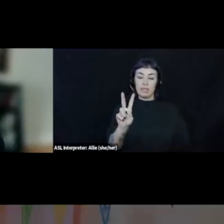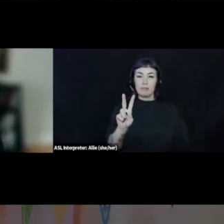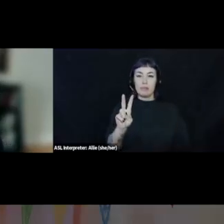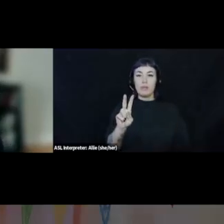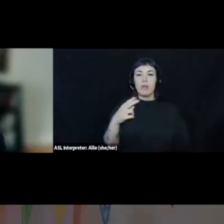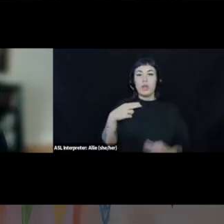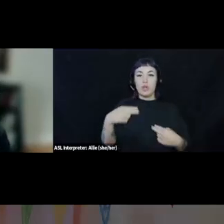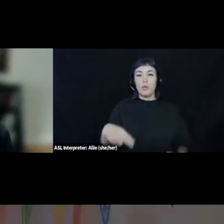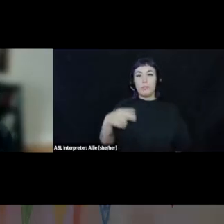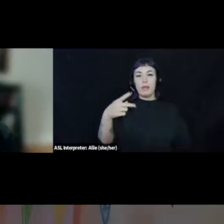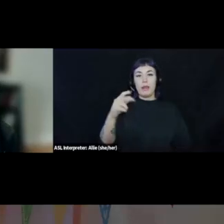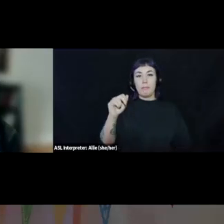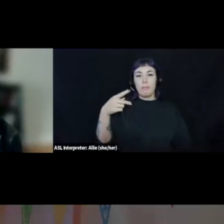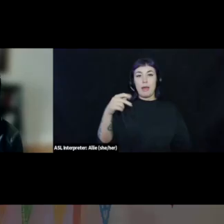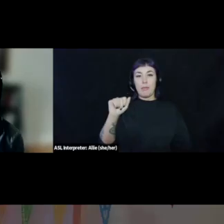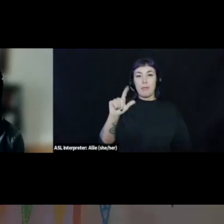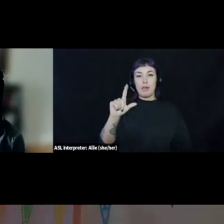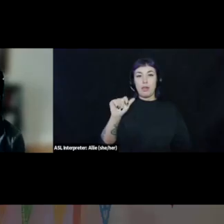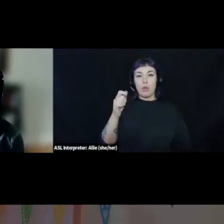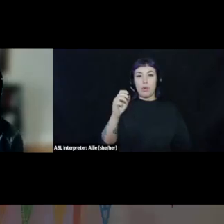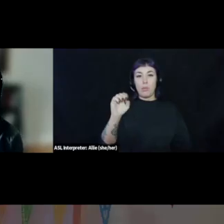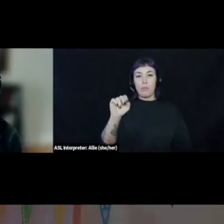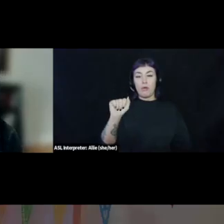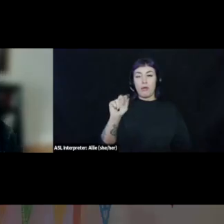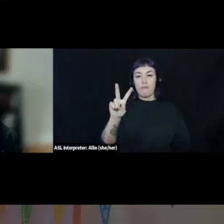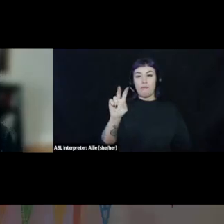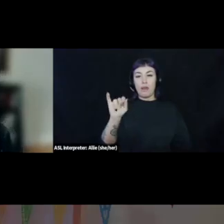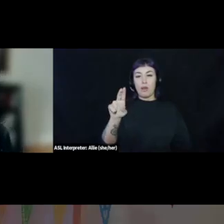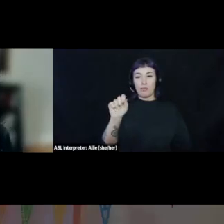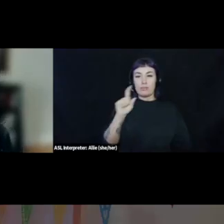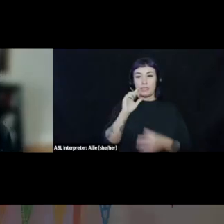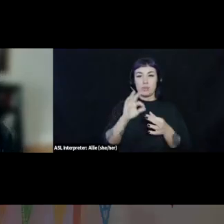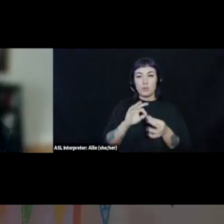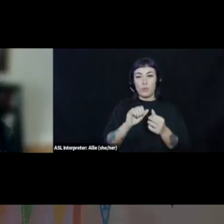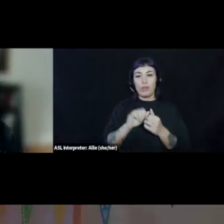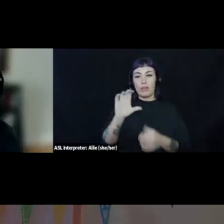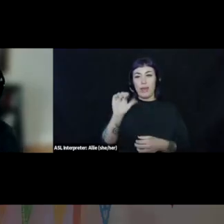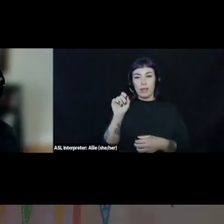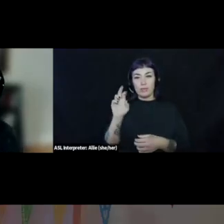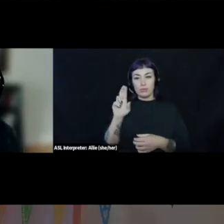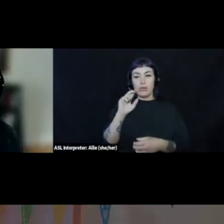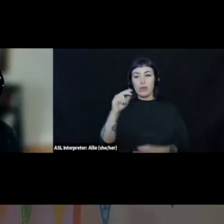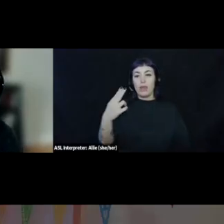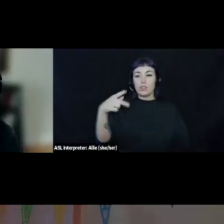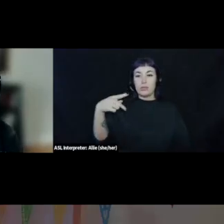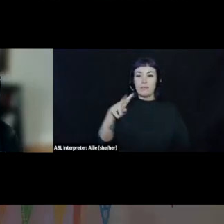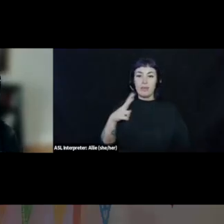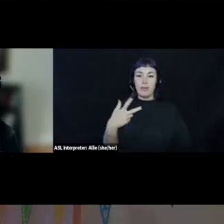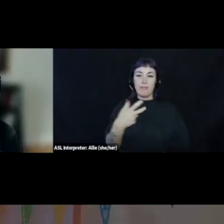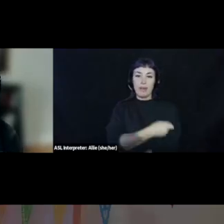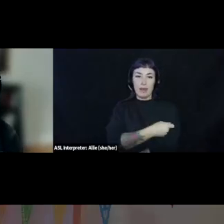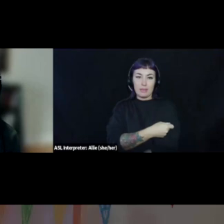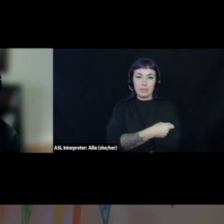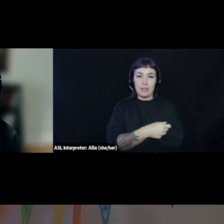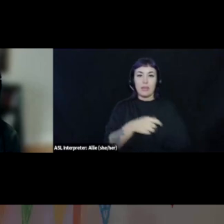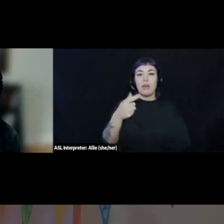human papillomavirus, and that is associated with cancer. And the HPV vaccine, Gardasil,